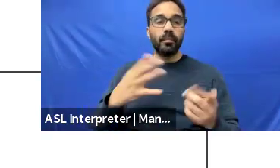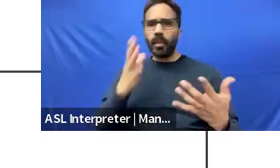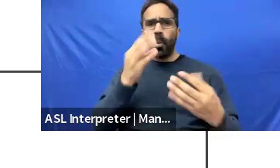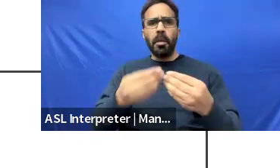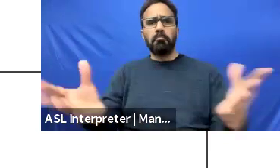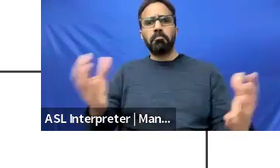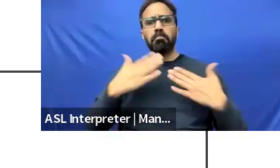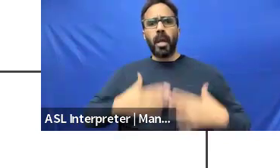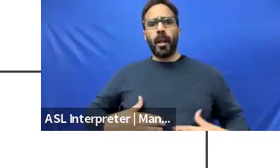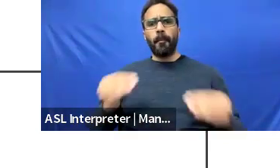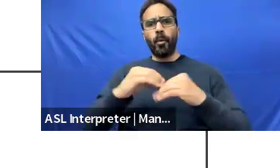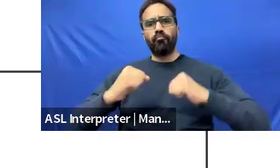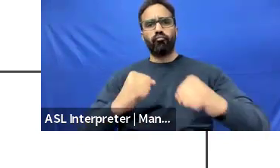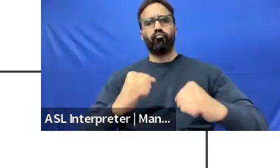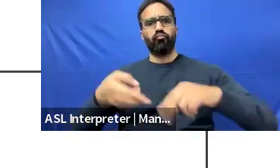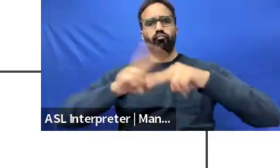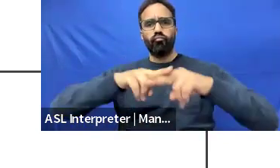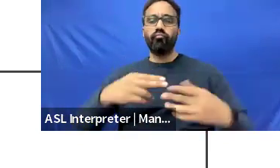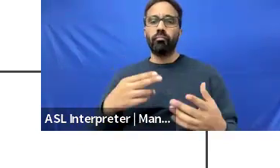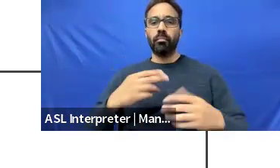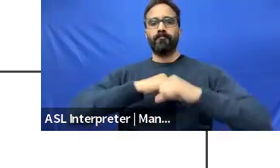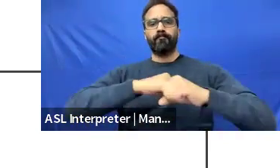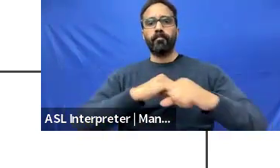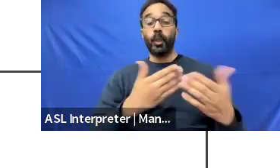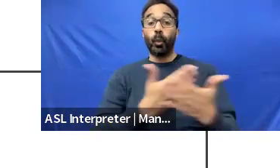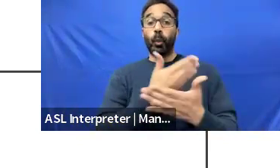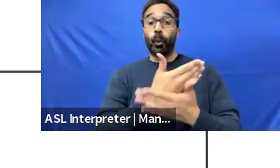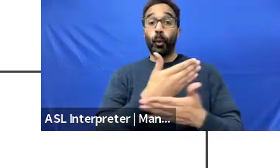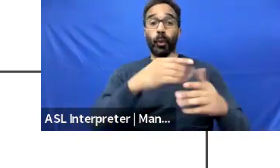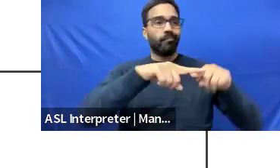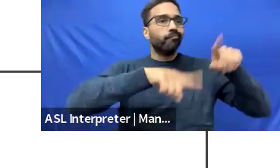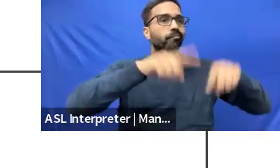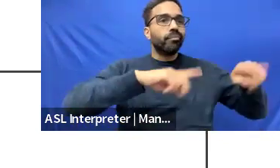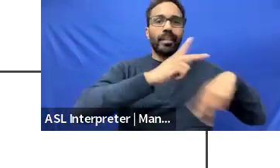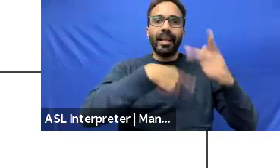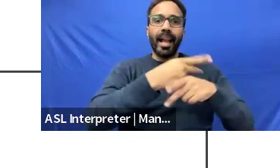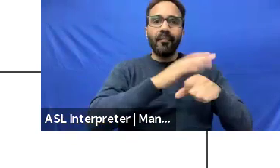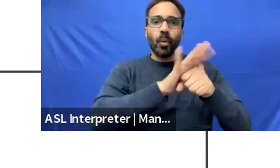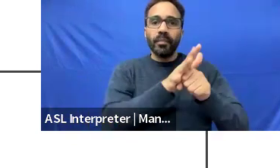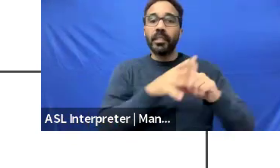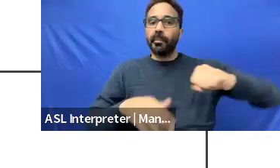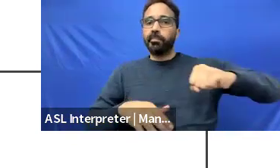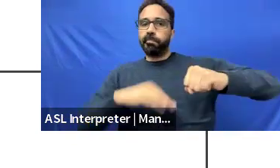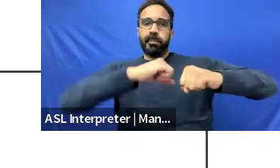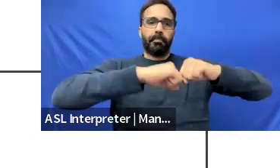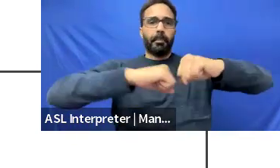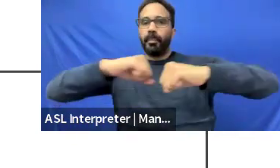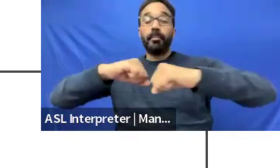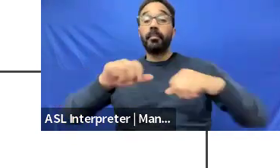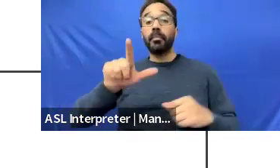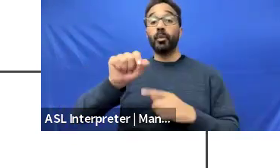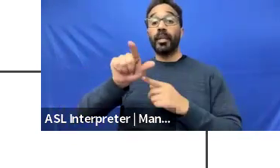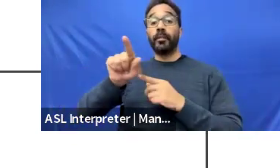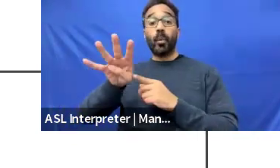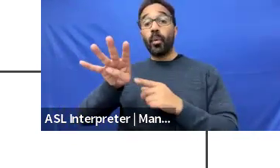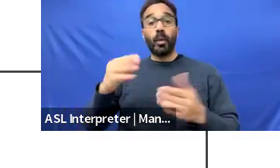ability to fight the new variants. We haven't seen in 2024 a new variant really, hit the